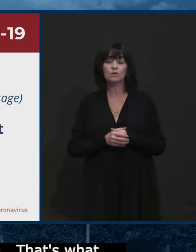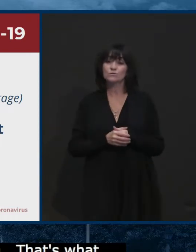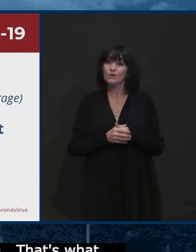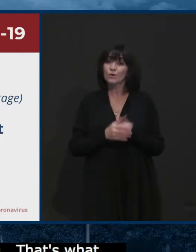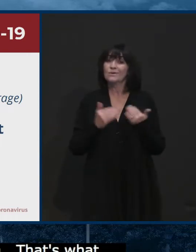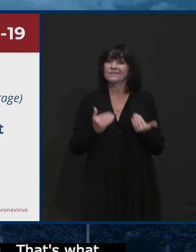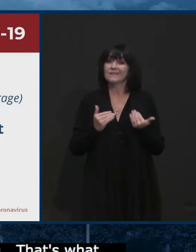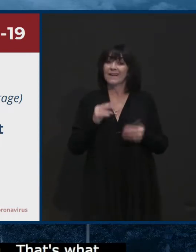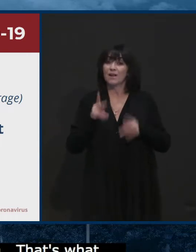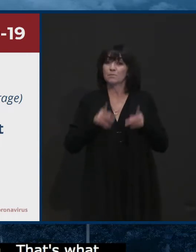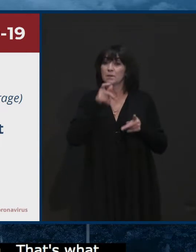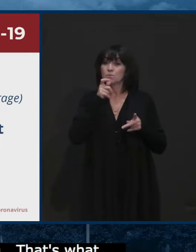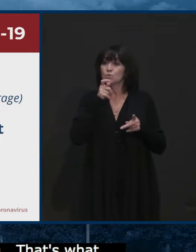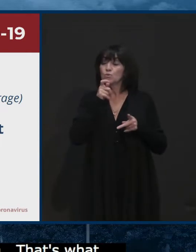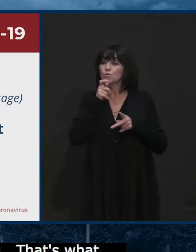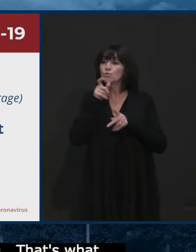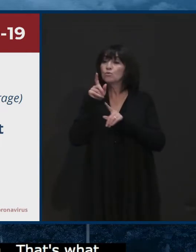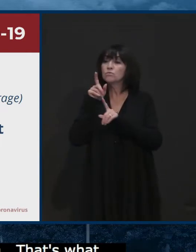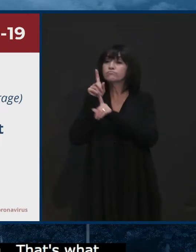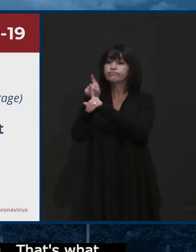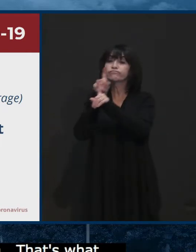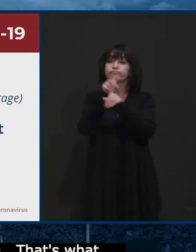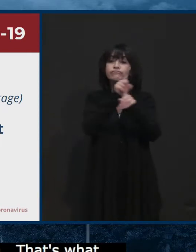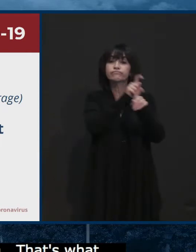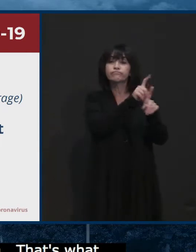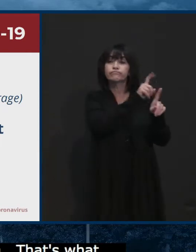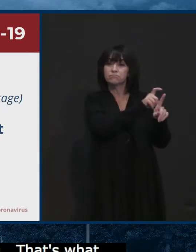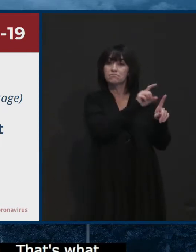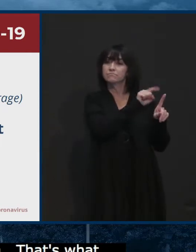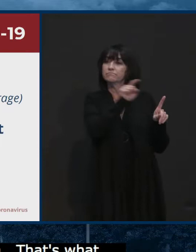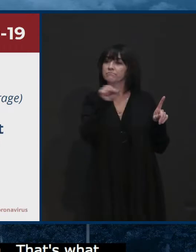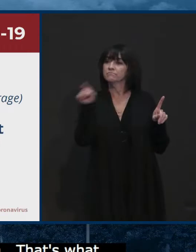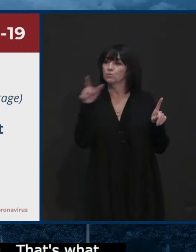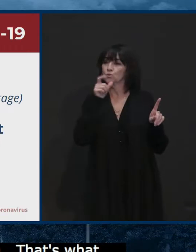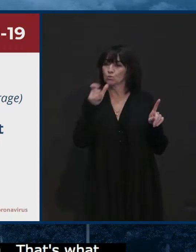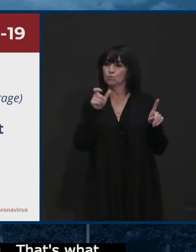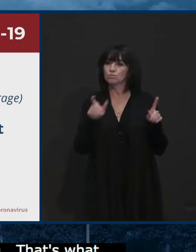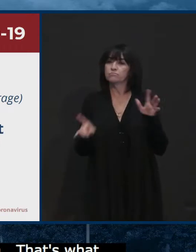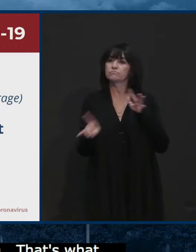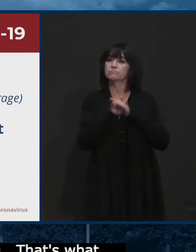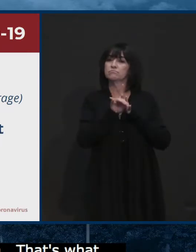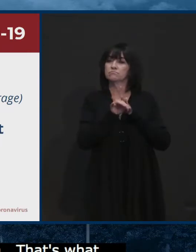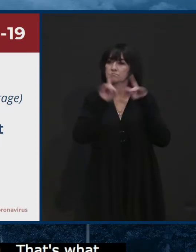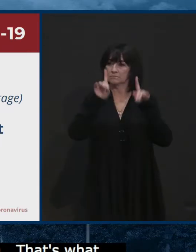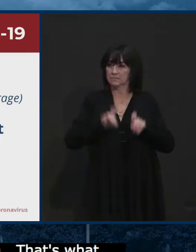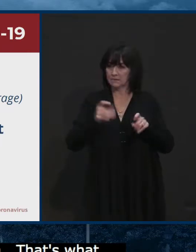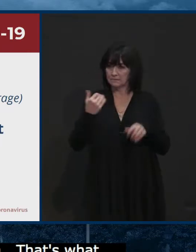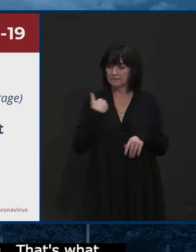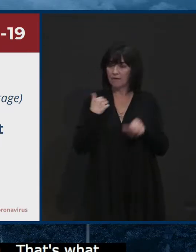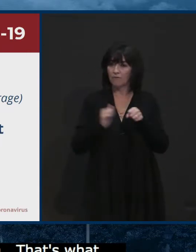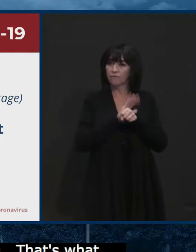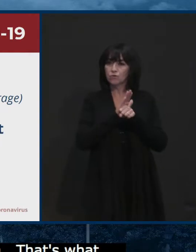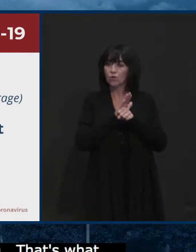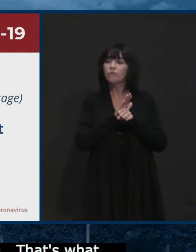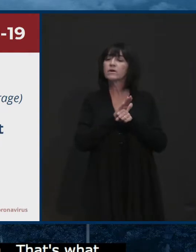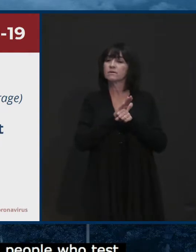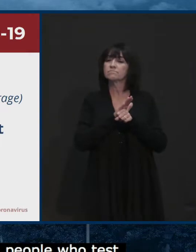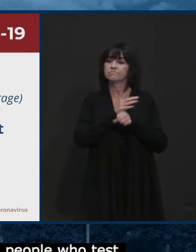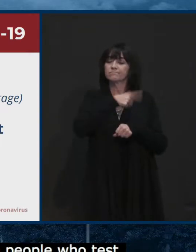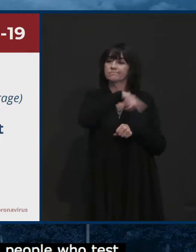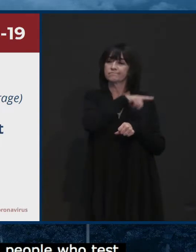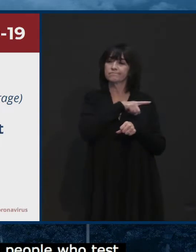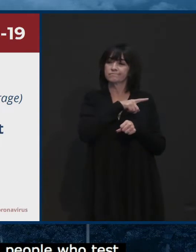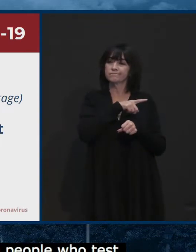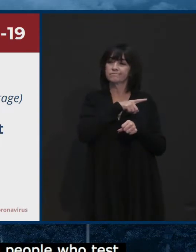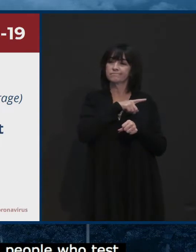with people who test positive. What we need to do is we need to push that number of new cases per day